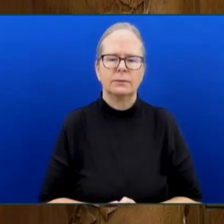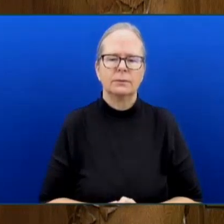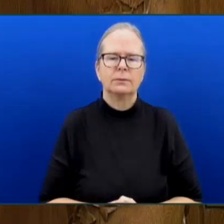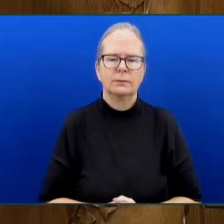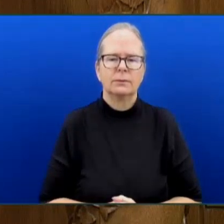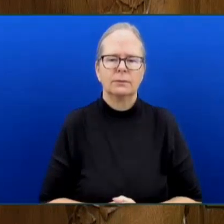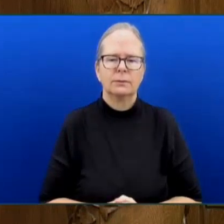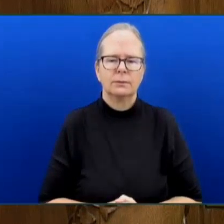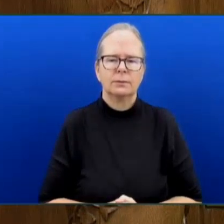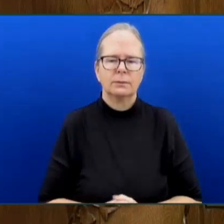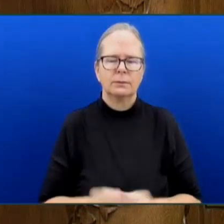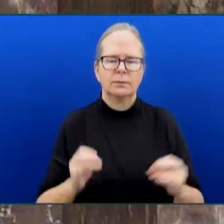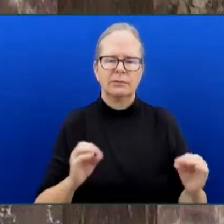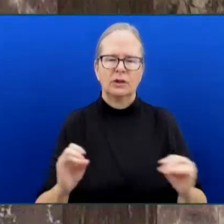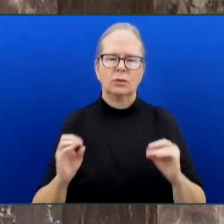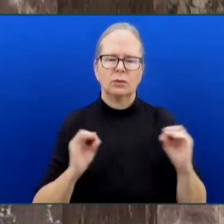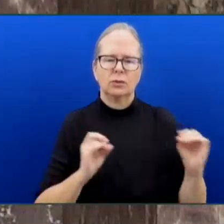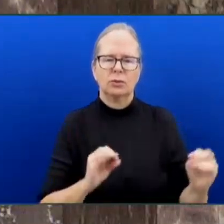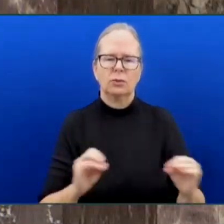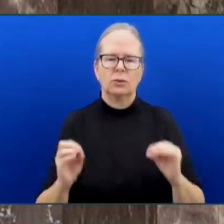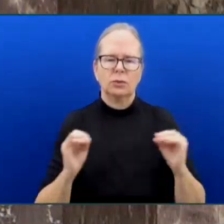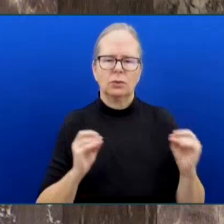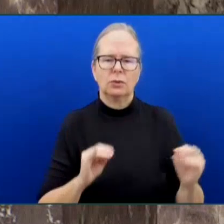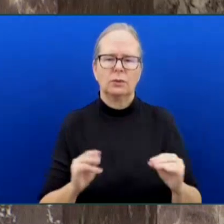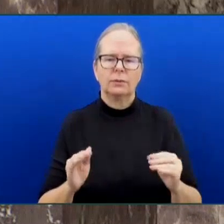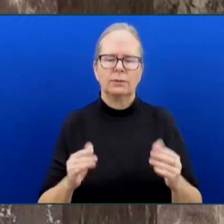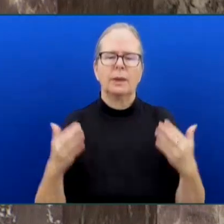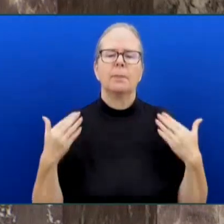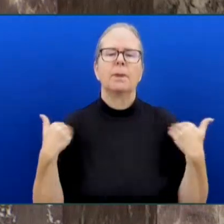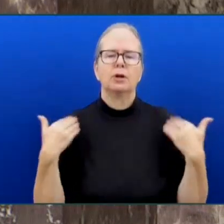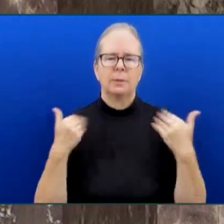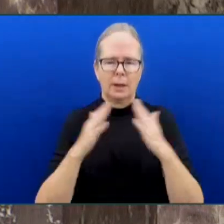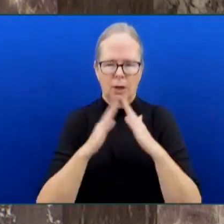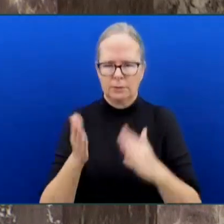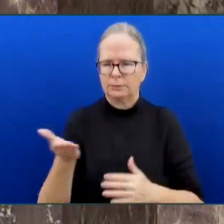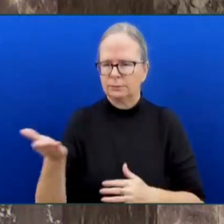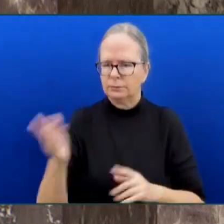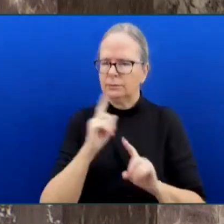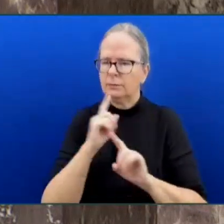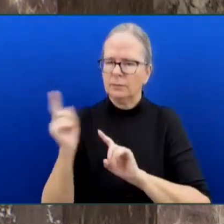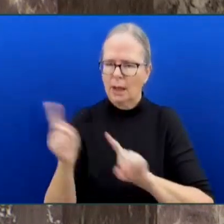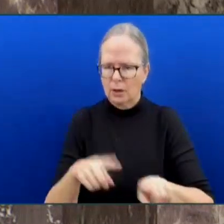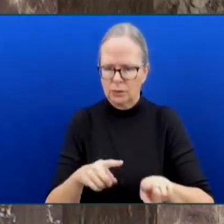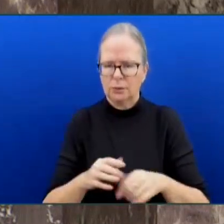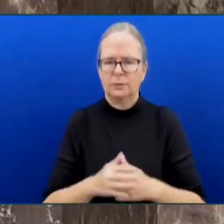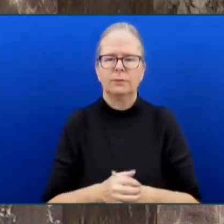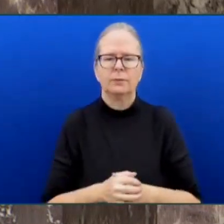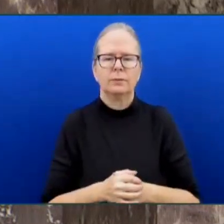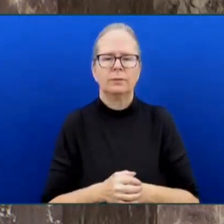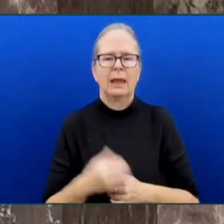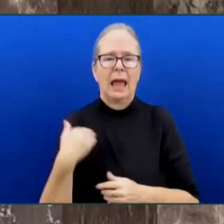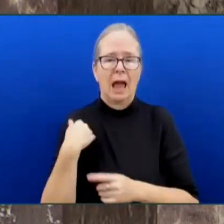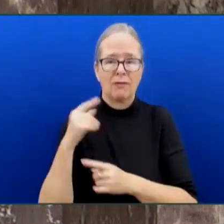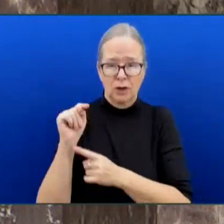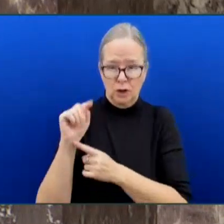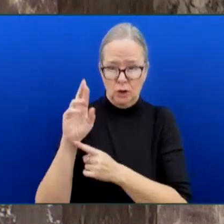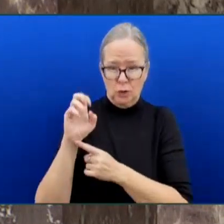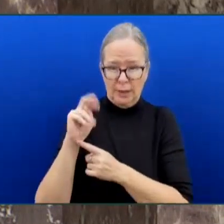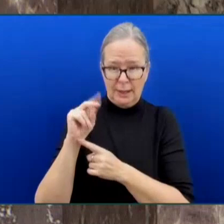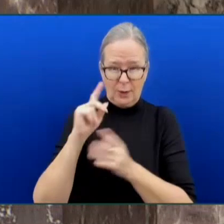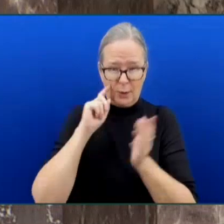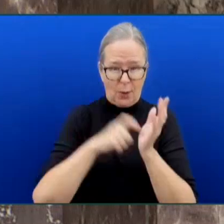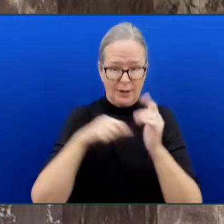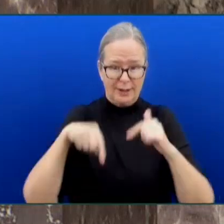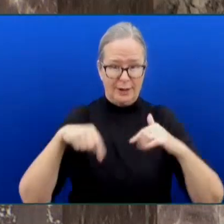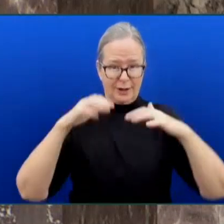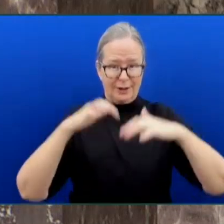Minister of Housing. Thank you, Honourable Speaker. There's a trend that happens in this place, Honourable Speaker. There's a new trend that's happening in this place. And